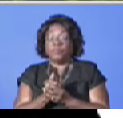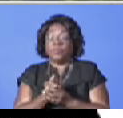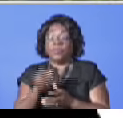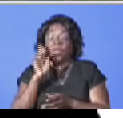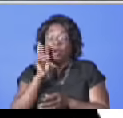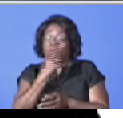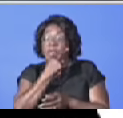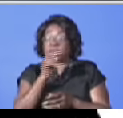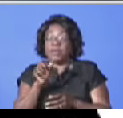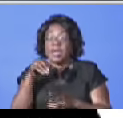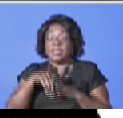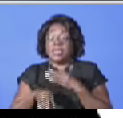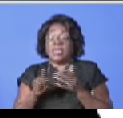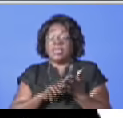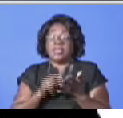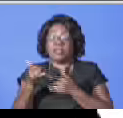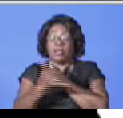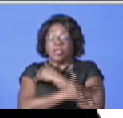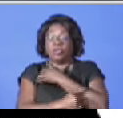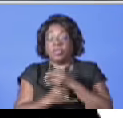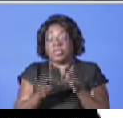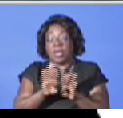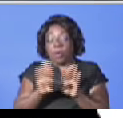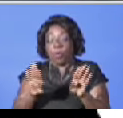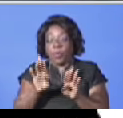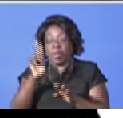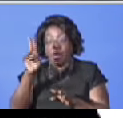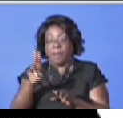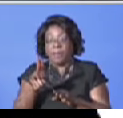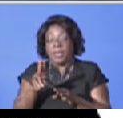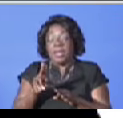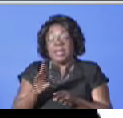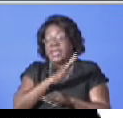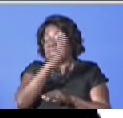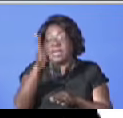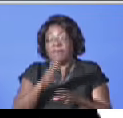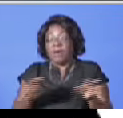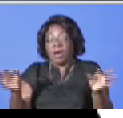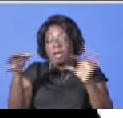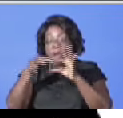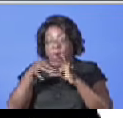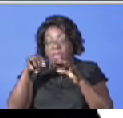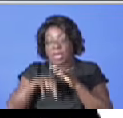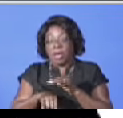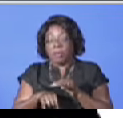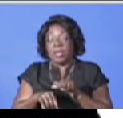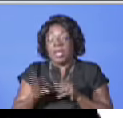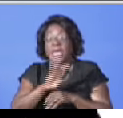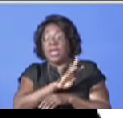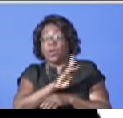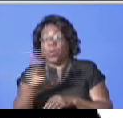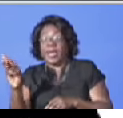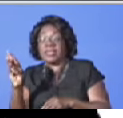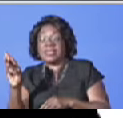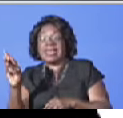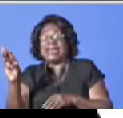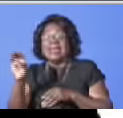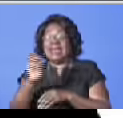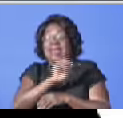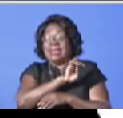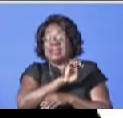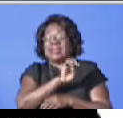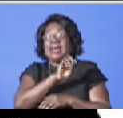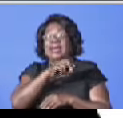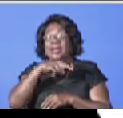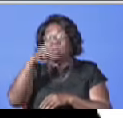Restaurants in this country are open up as if there was never a lockdown, if there's never a shutdown. In the West, in the East, in the